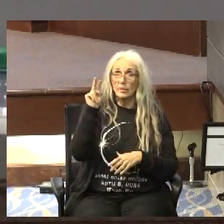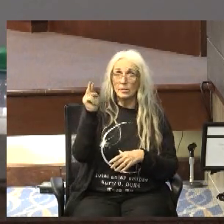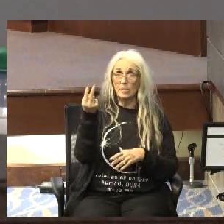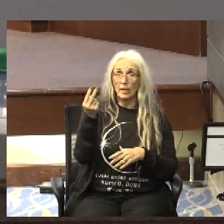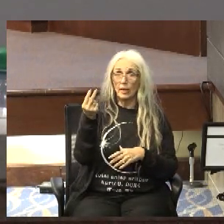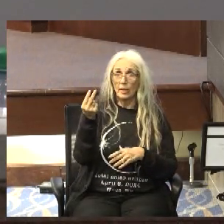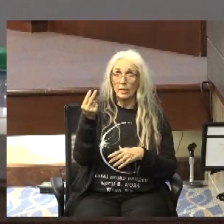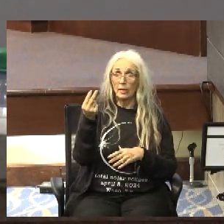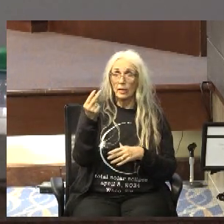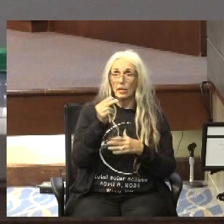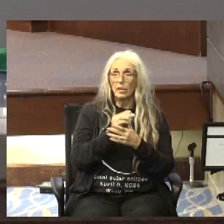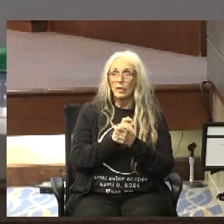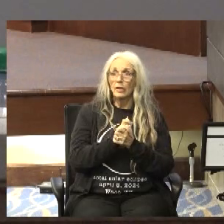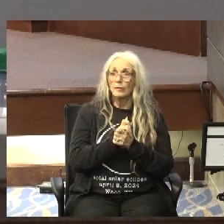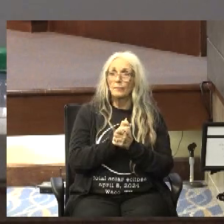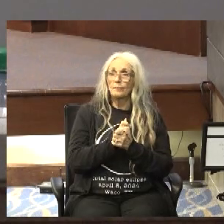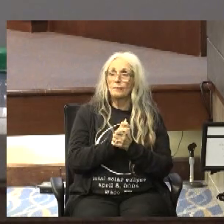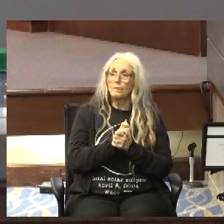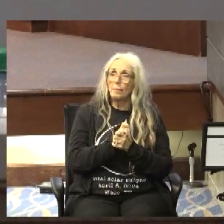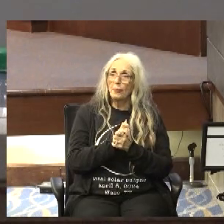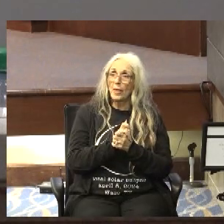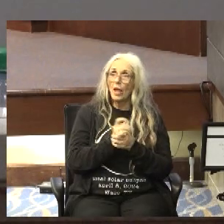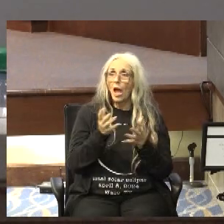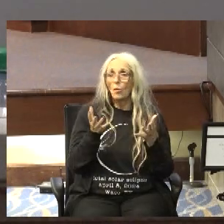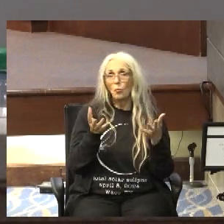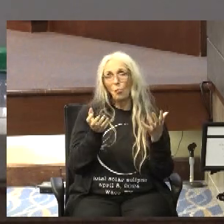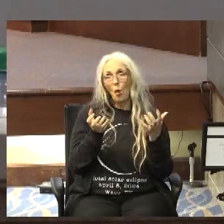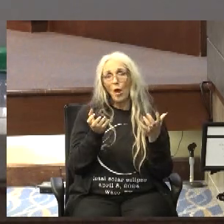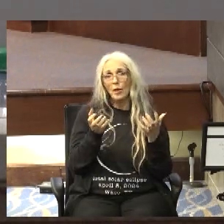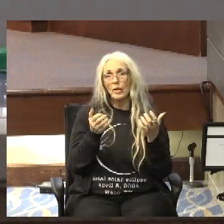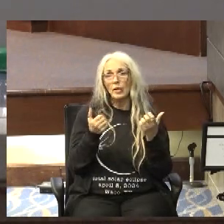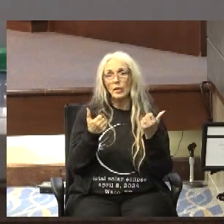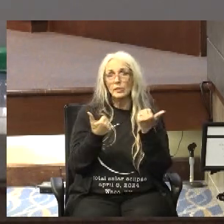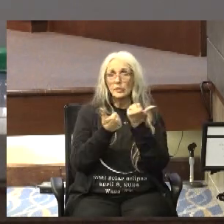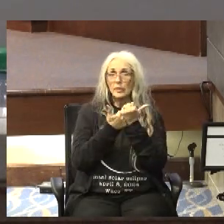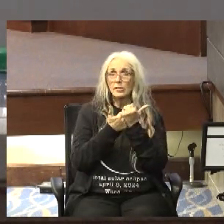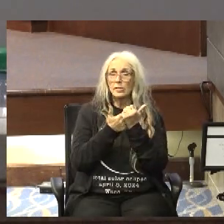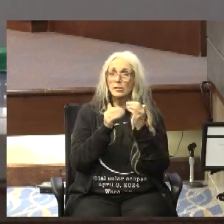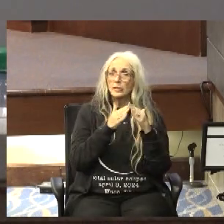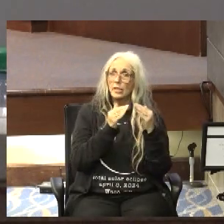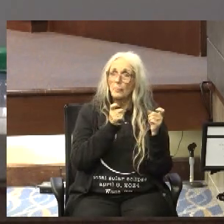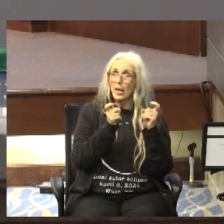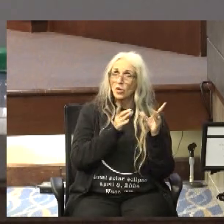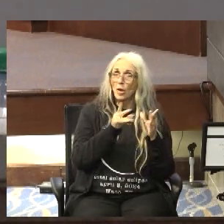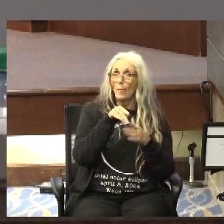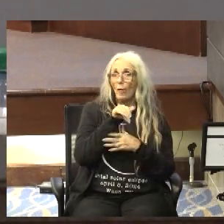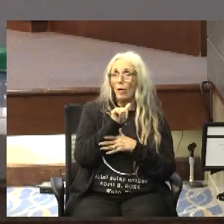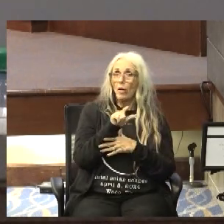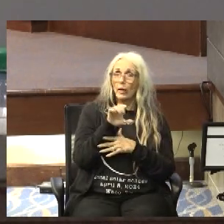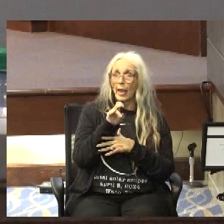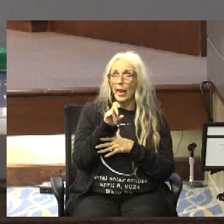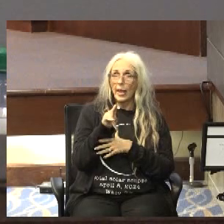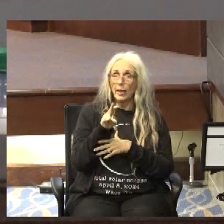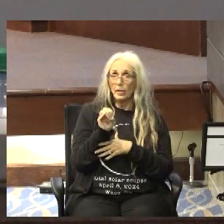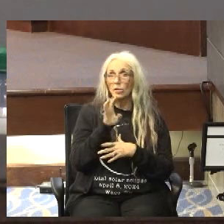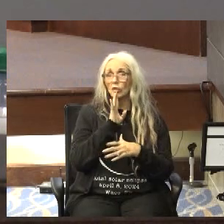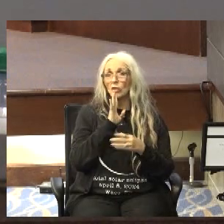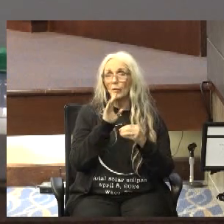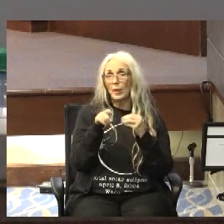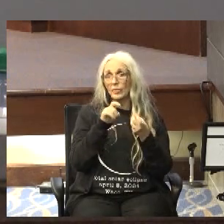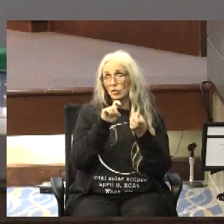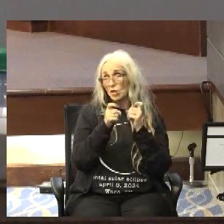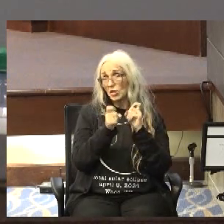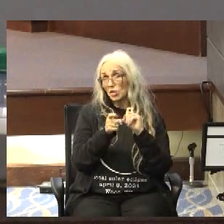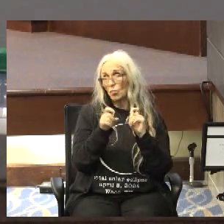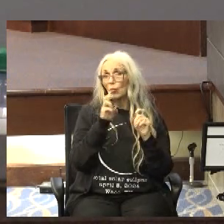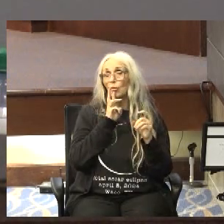on an update, I do want to have Assistant City Manager Paul Kane discuss some potential changes to the water